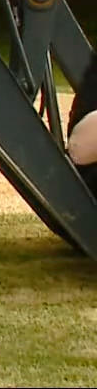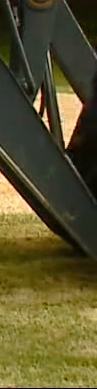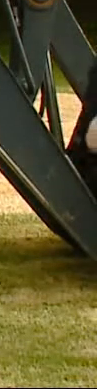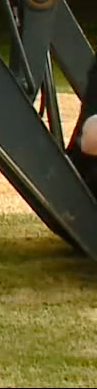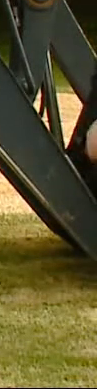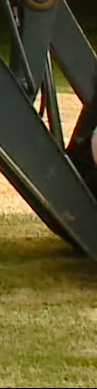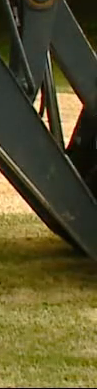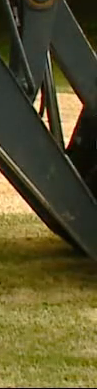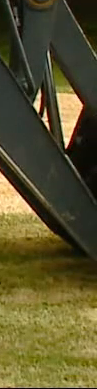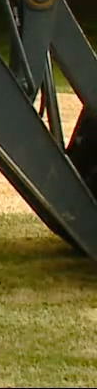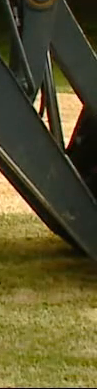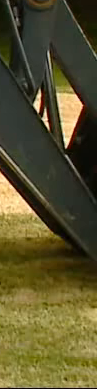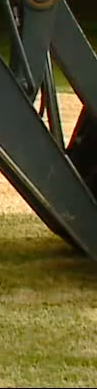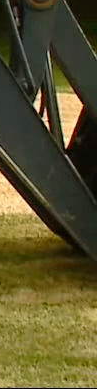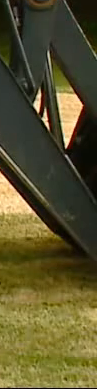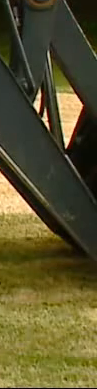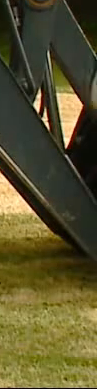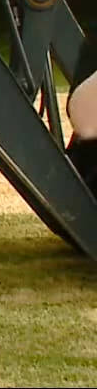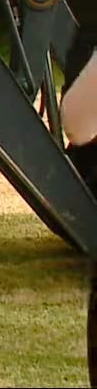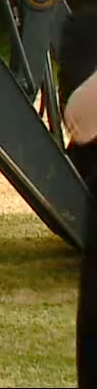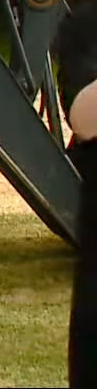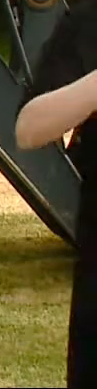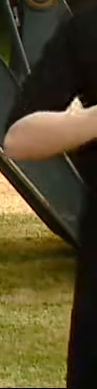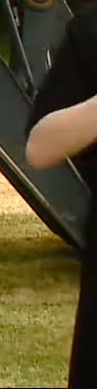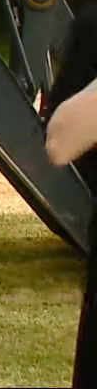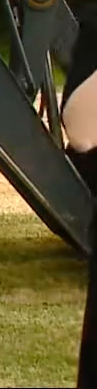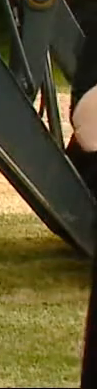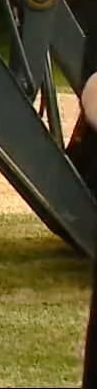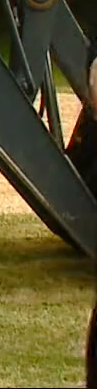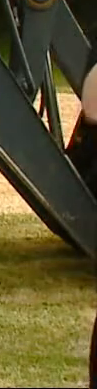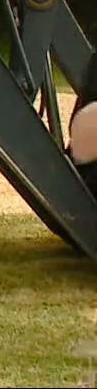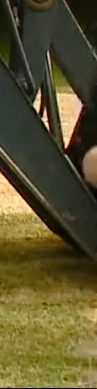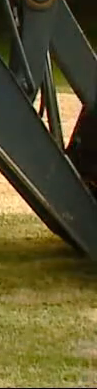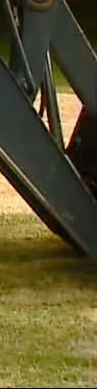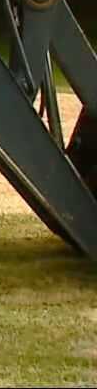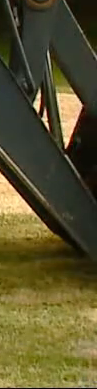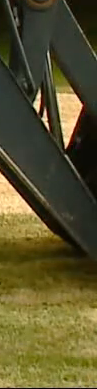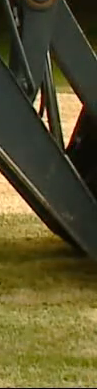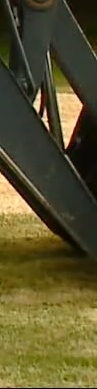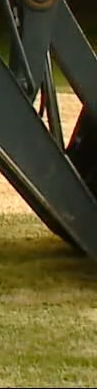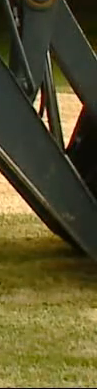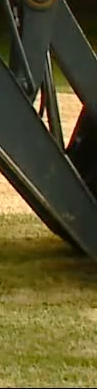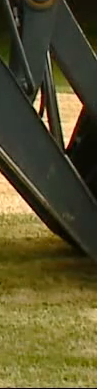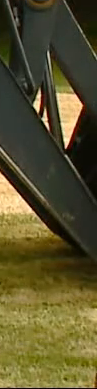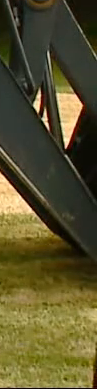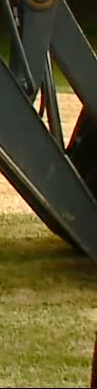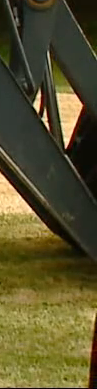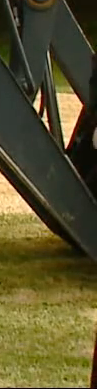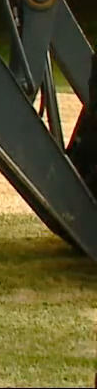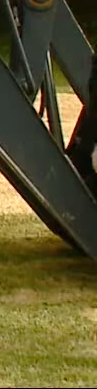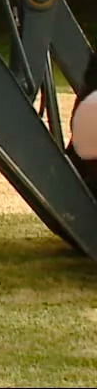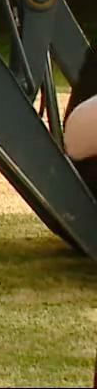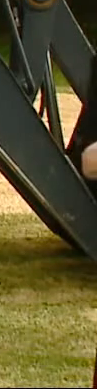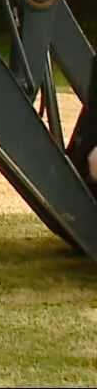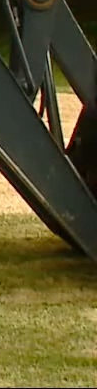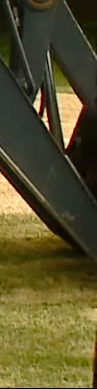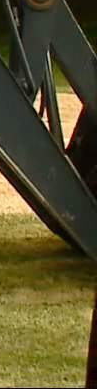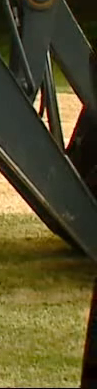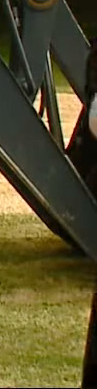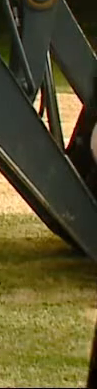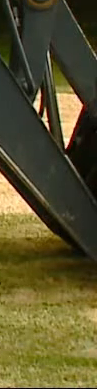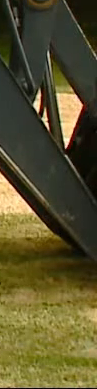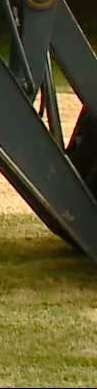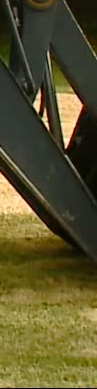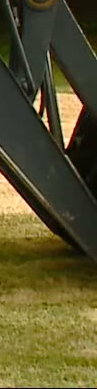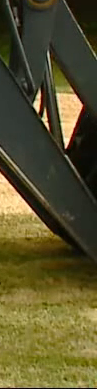of effective, innovative, and inspiring educators to lead our way in our state. And so it's with this in mind that